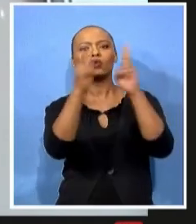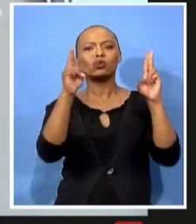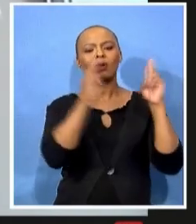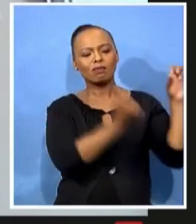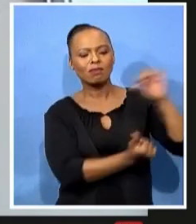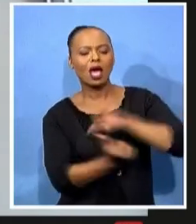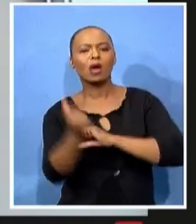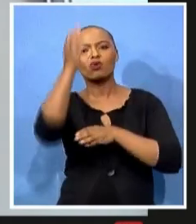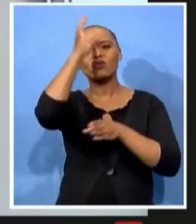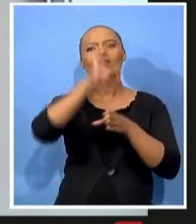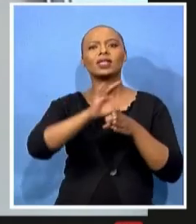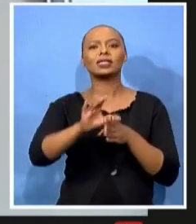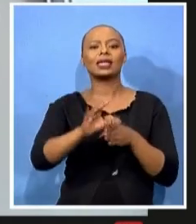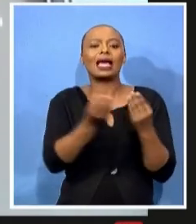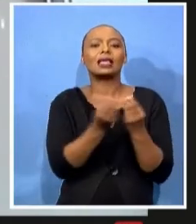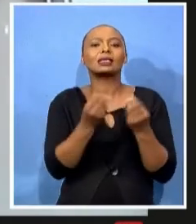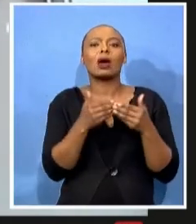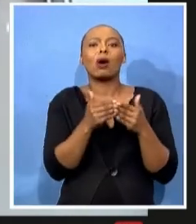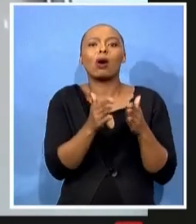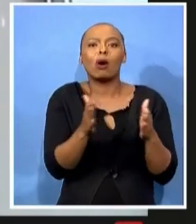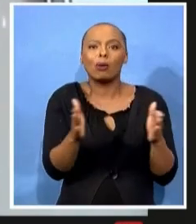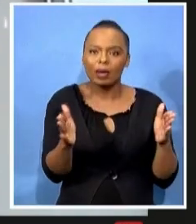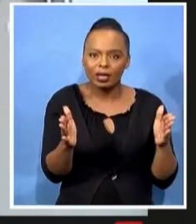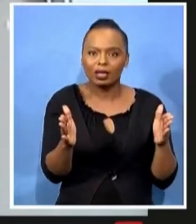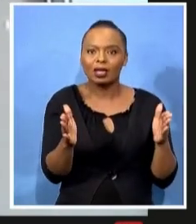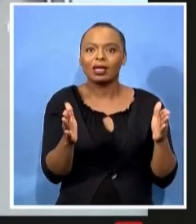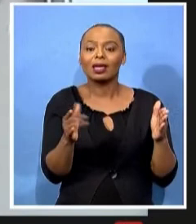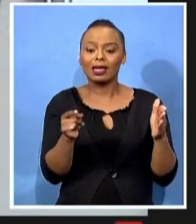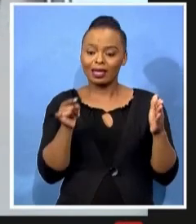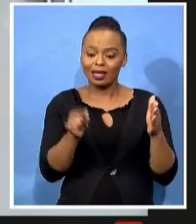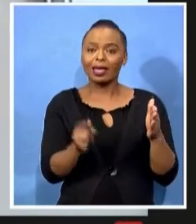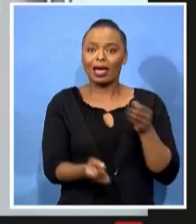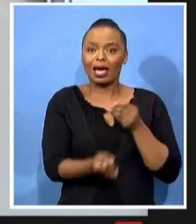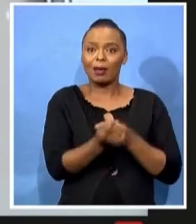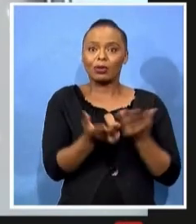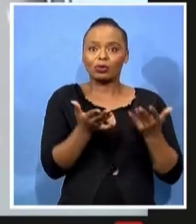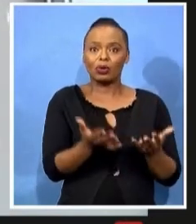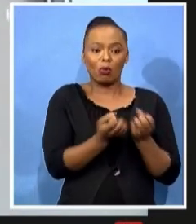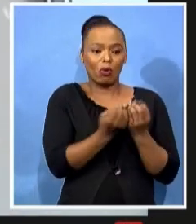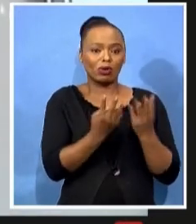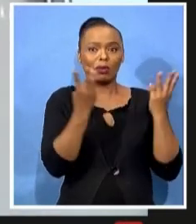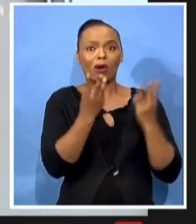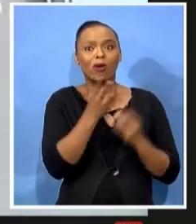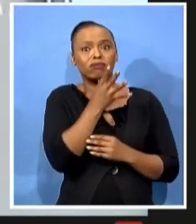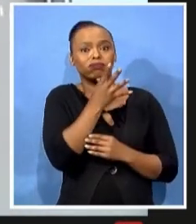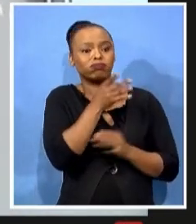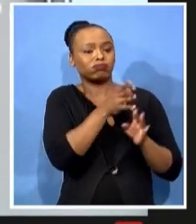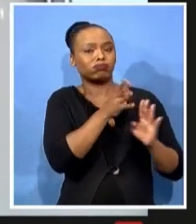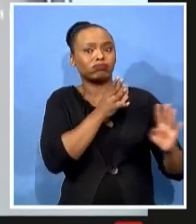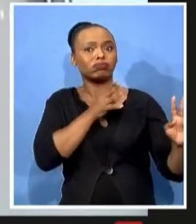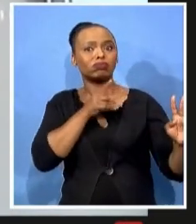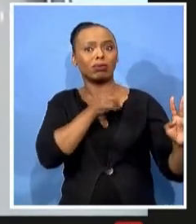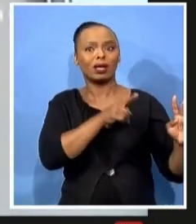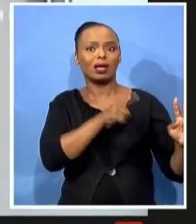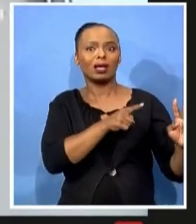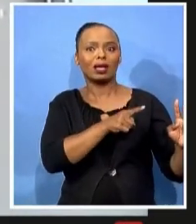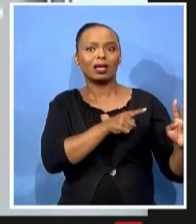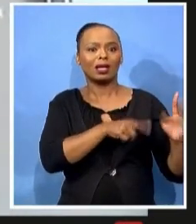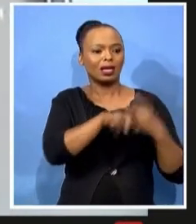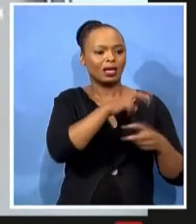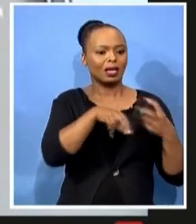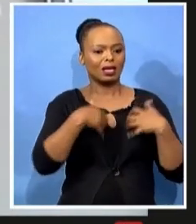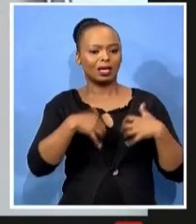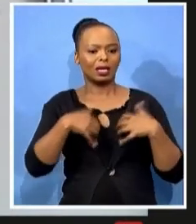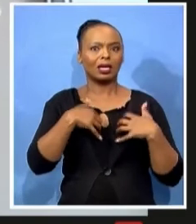is happening, all of these thousands of people are milling around and infecting each other all over again prior to their entrance into